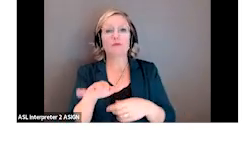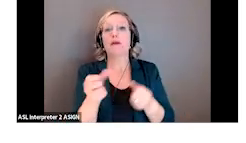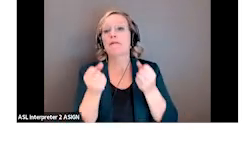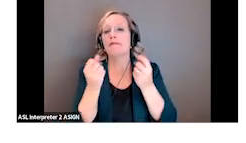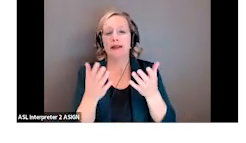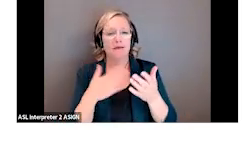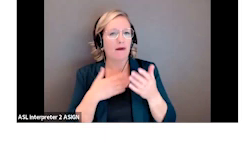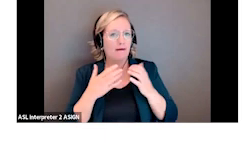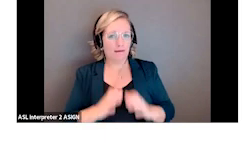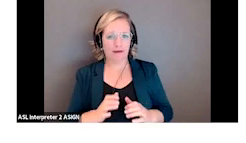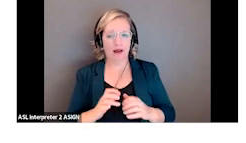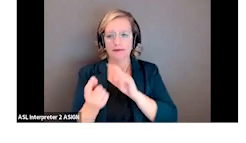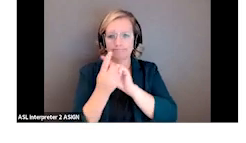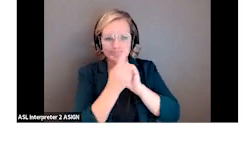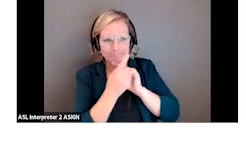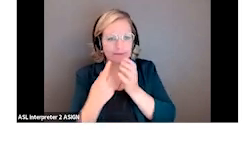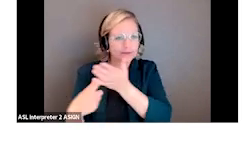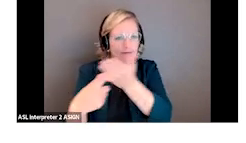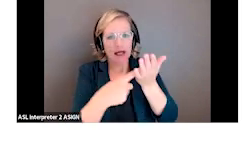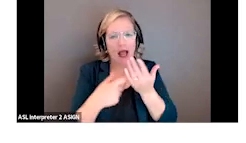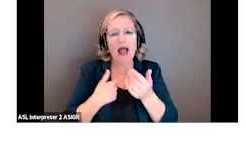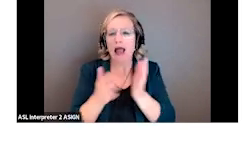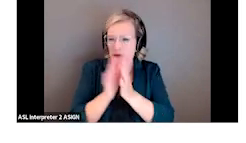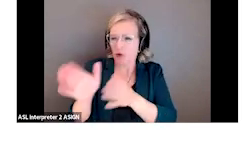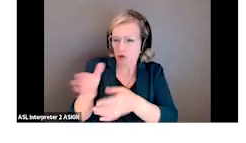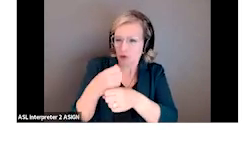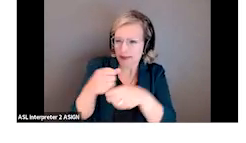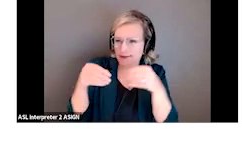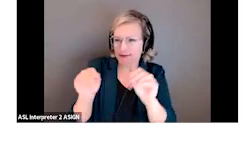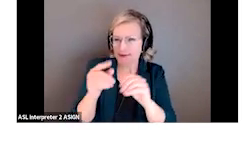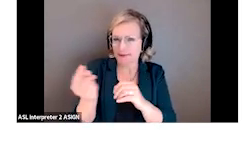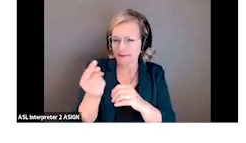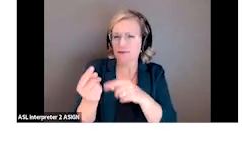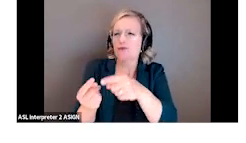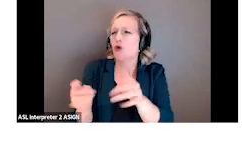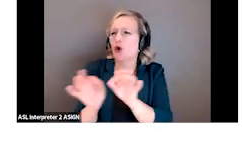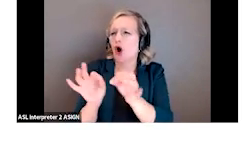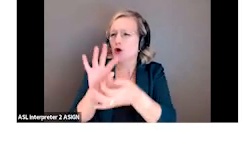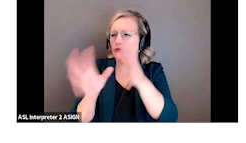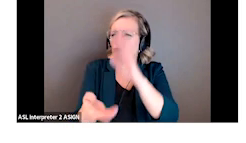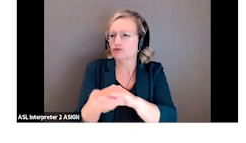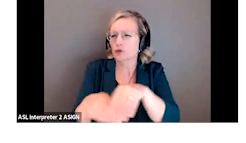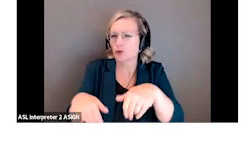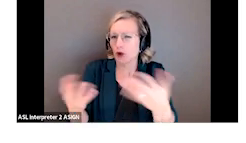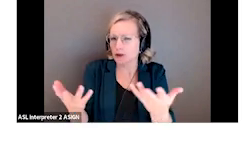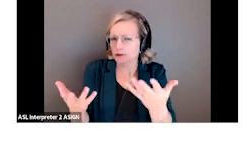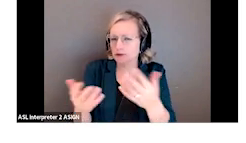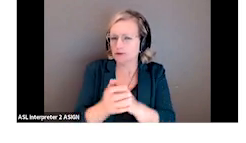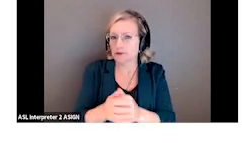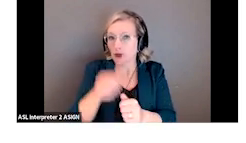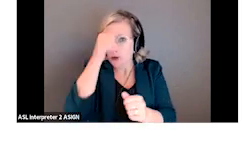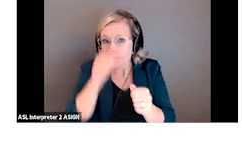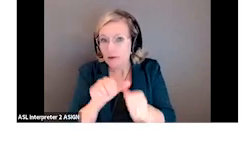that when I ask for their cost of goods, they immediately think wholesale. Remember, 80%